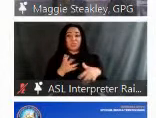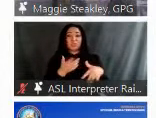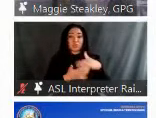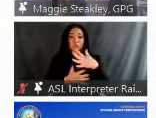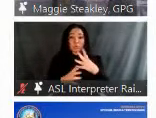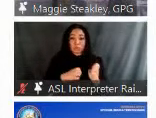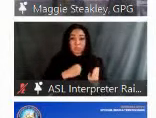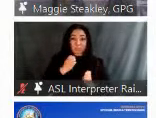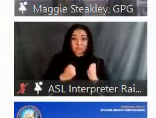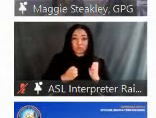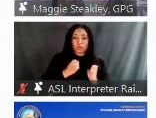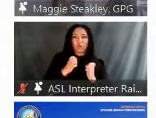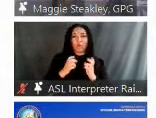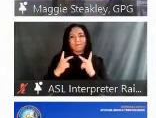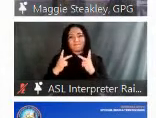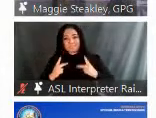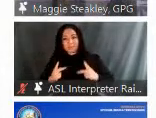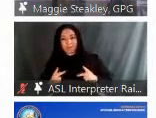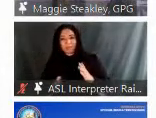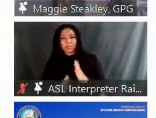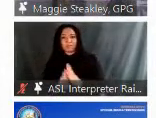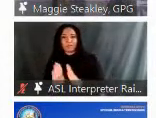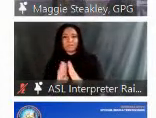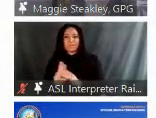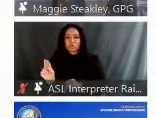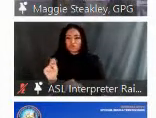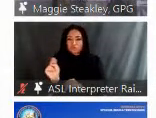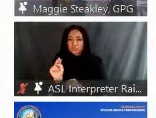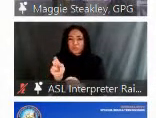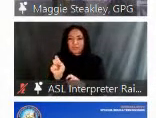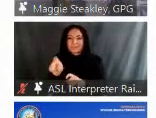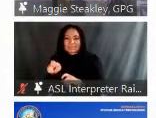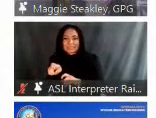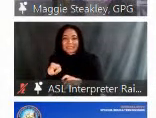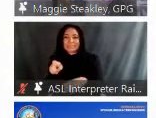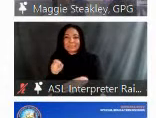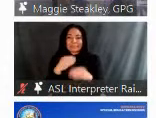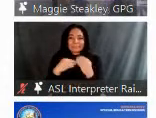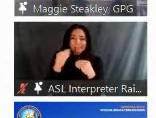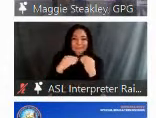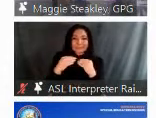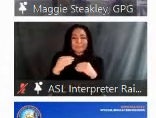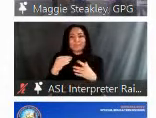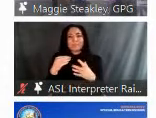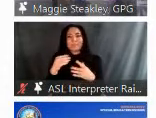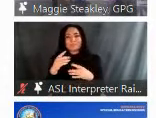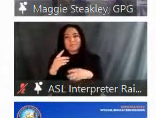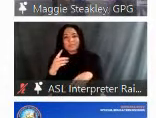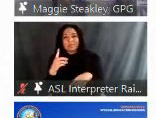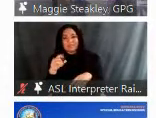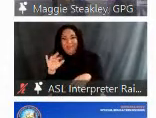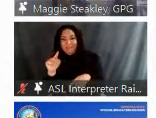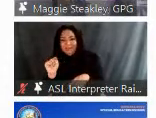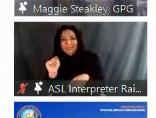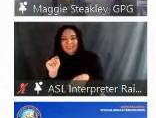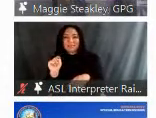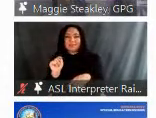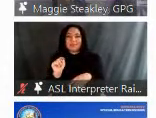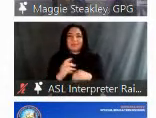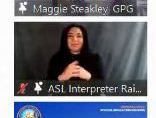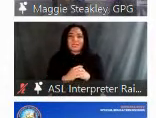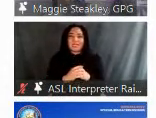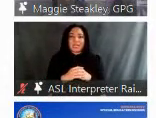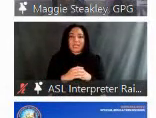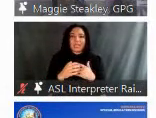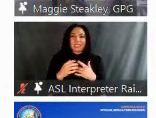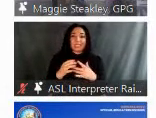their physical development, looking at their nutritional needs, and particularly in these early years, looking at